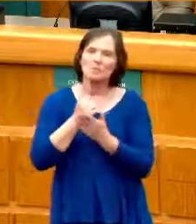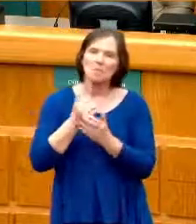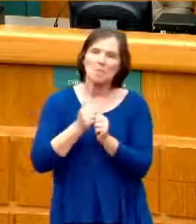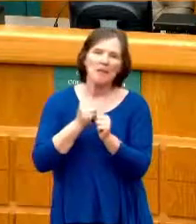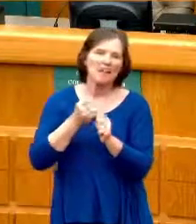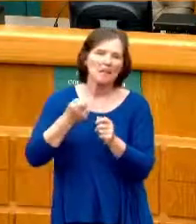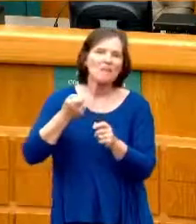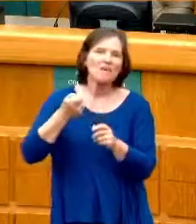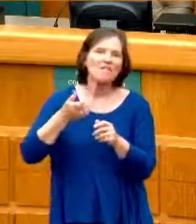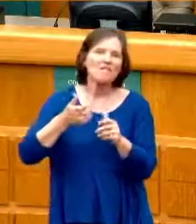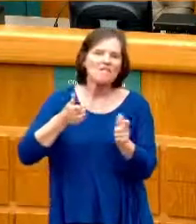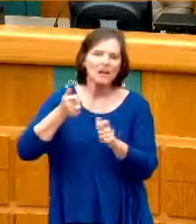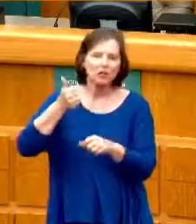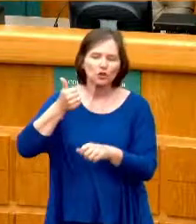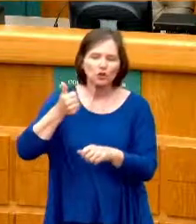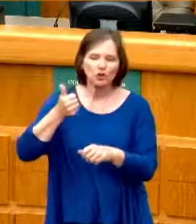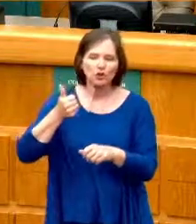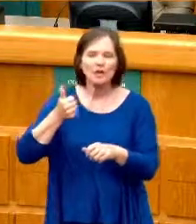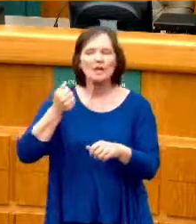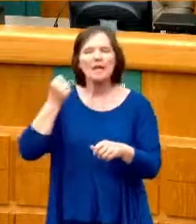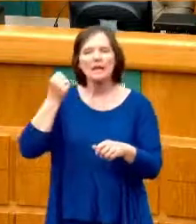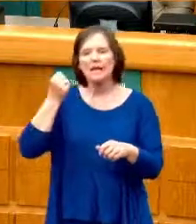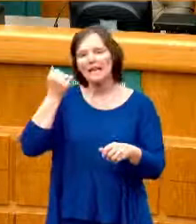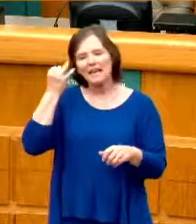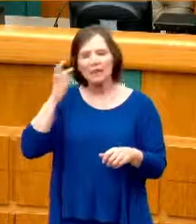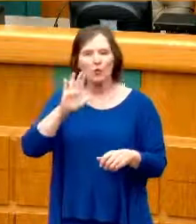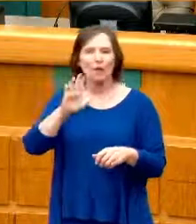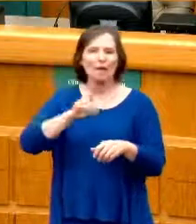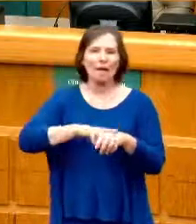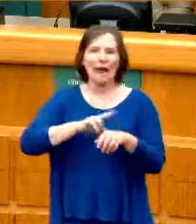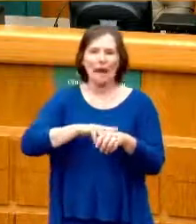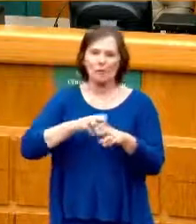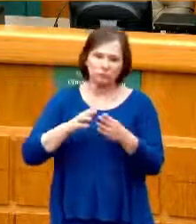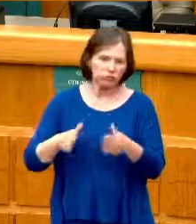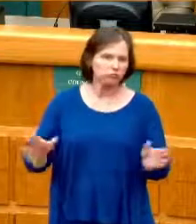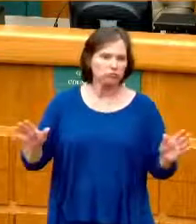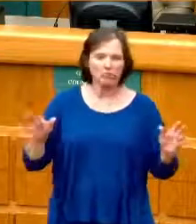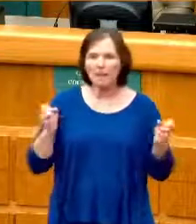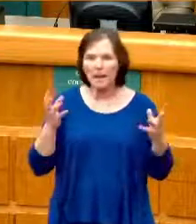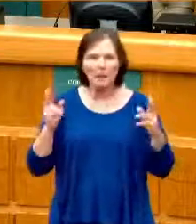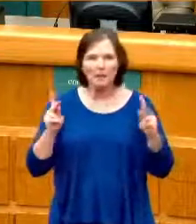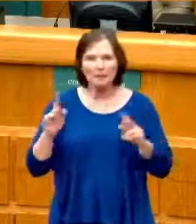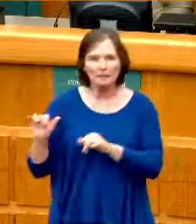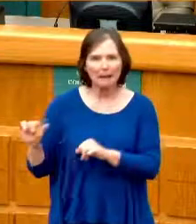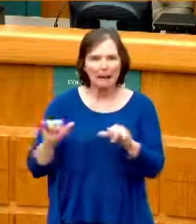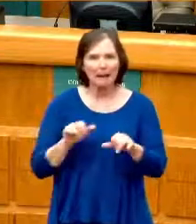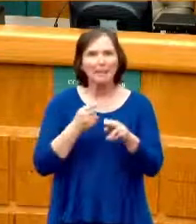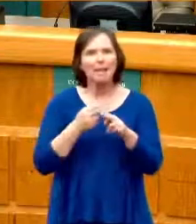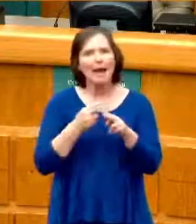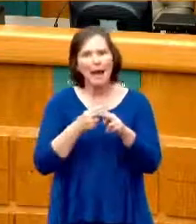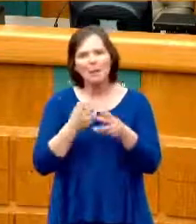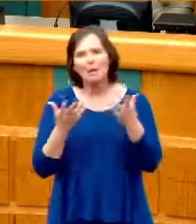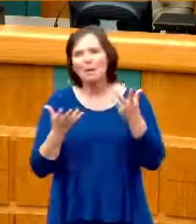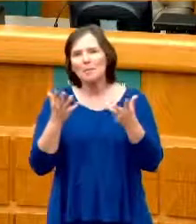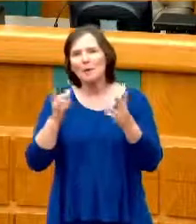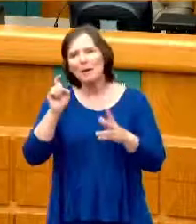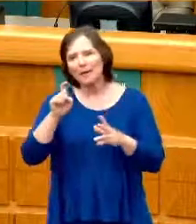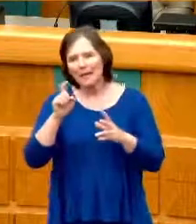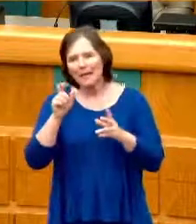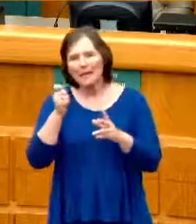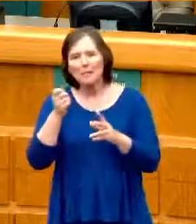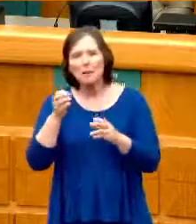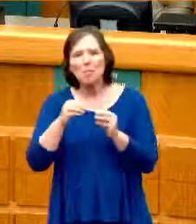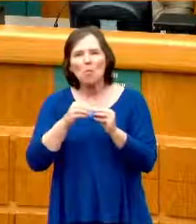longer to find all the John Smiths and to figure out which one's you. So we might have to ask you your date of birth. We might have to ask you your phone number. But if you